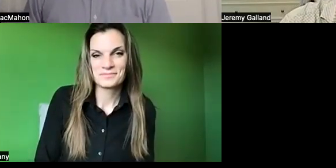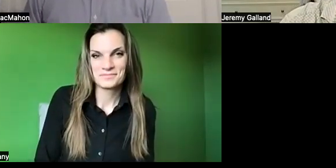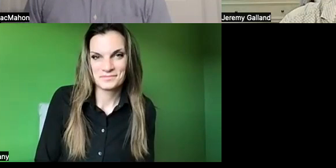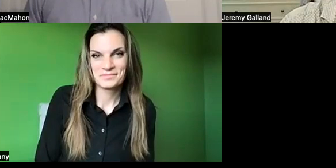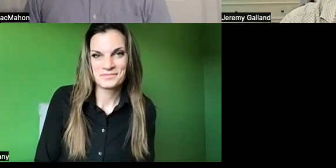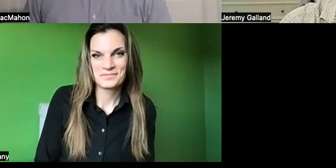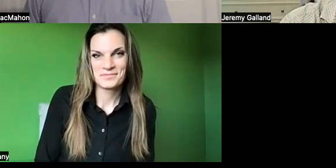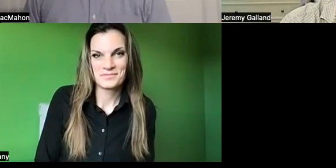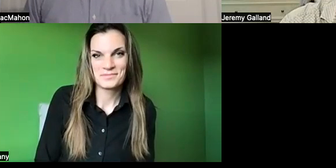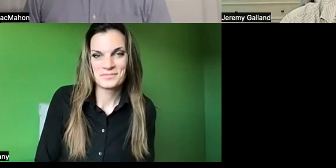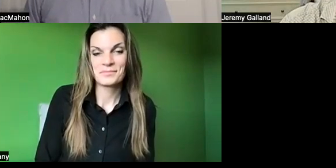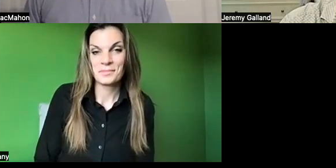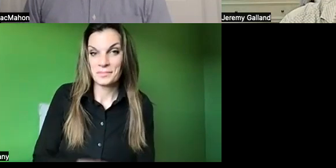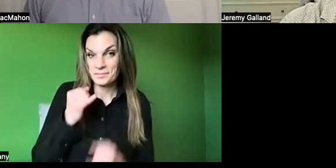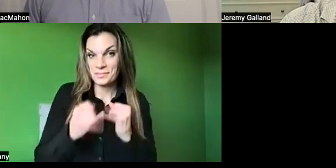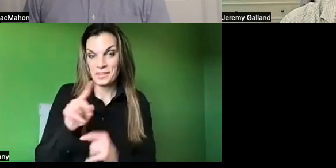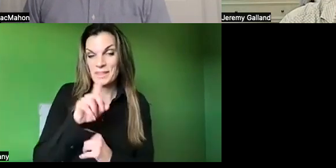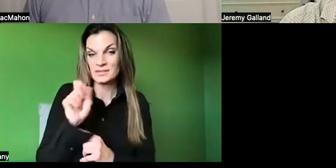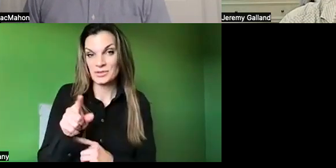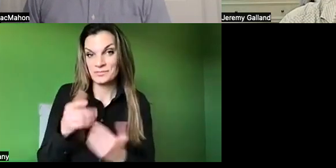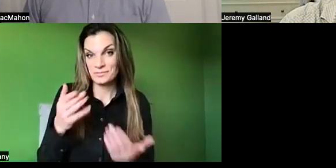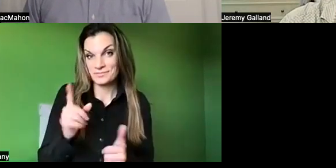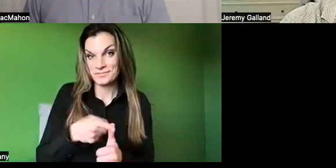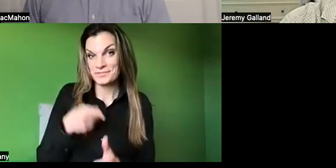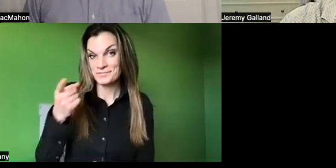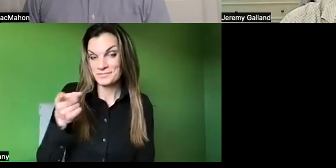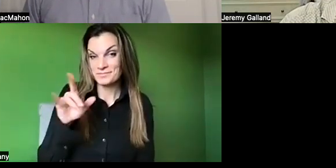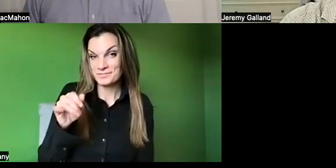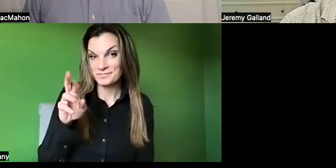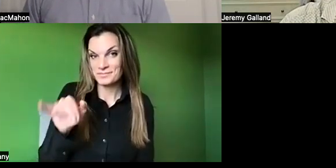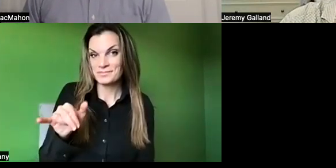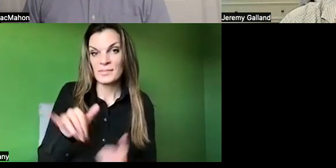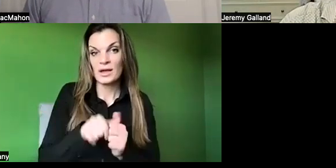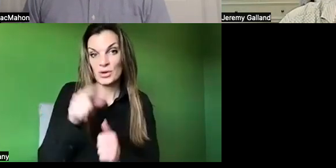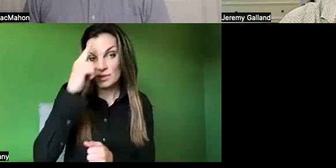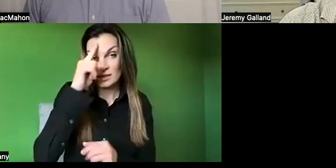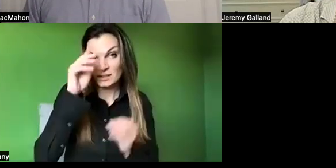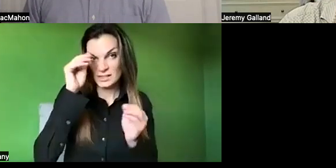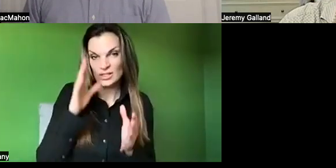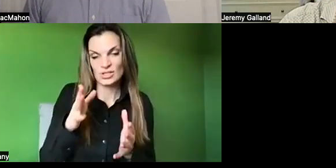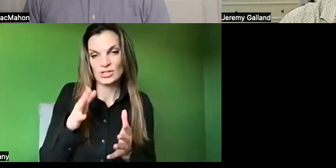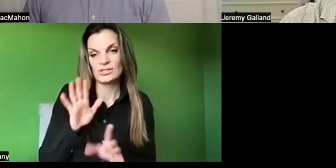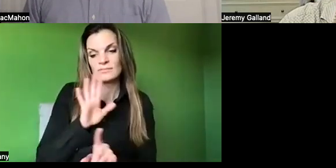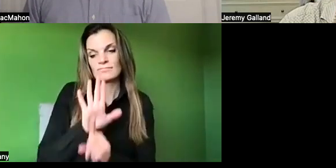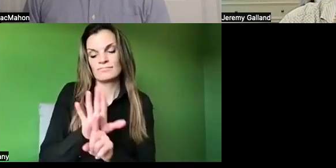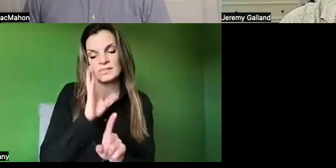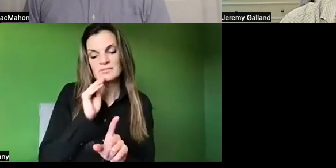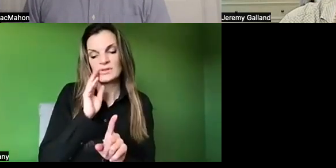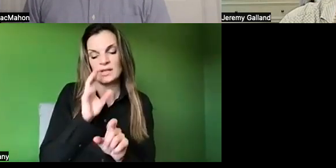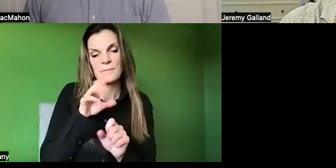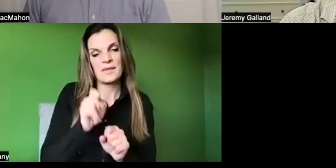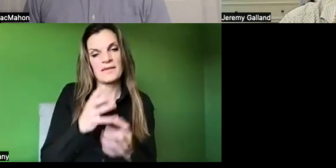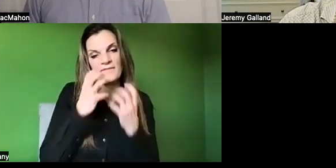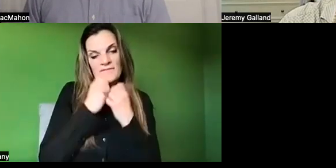Okay, this will be the last question, and we're going to start with you, Jeremy. How do you think teachers' experiences can be valued and respected?